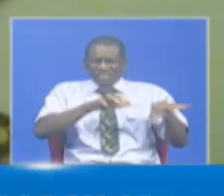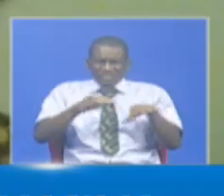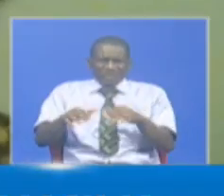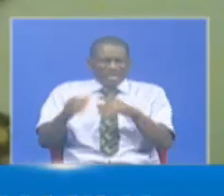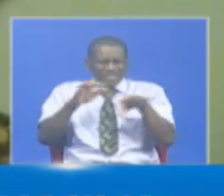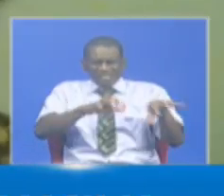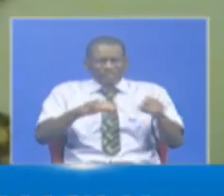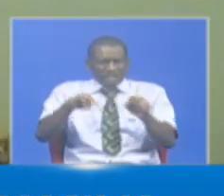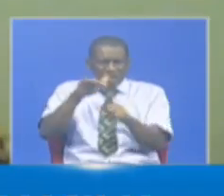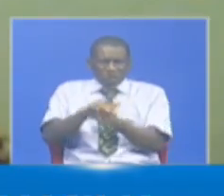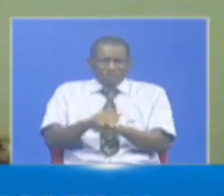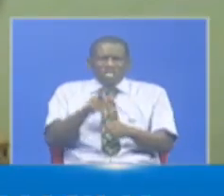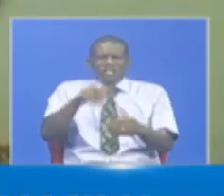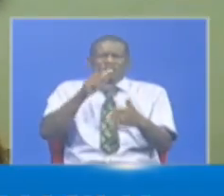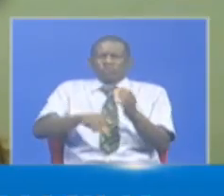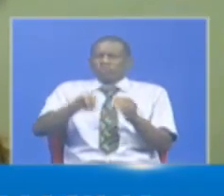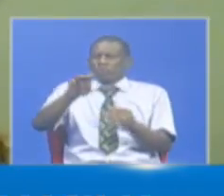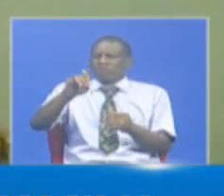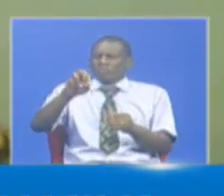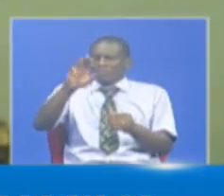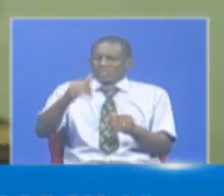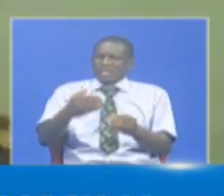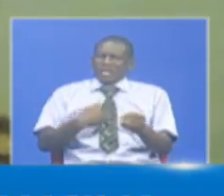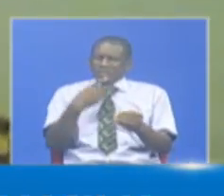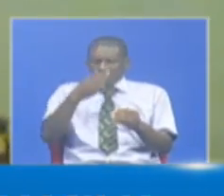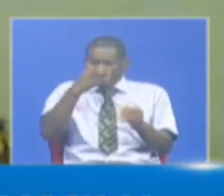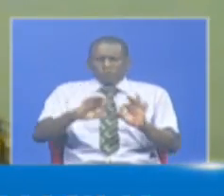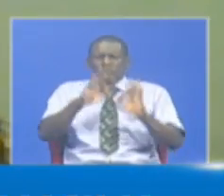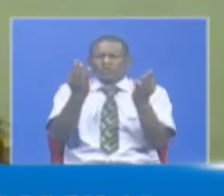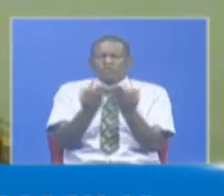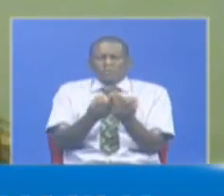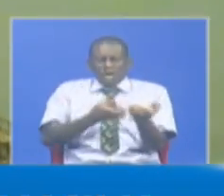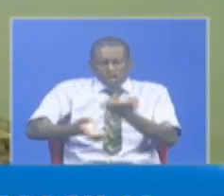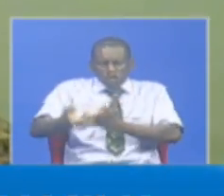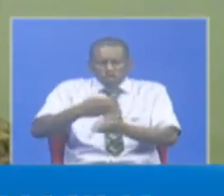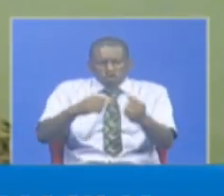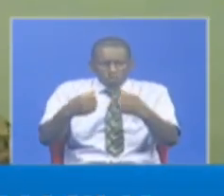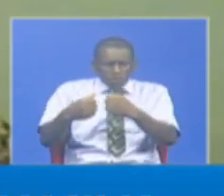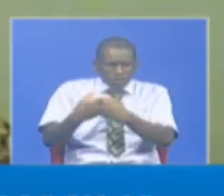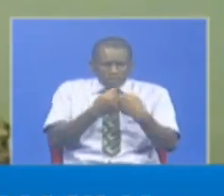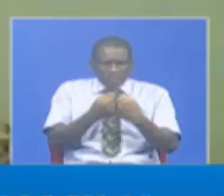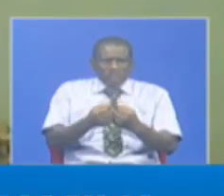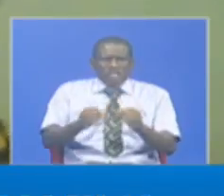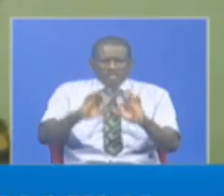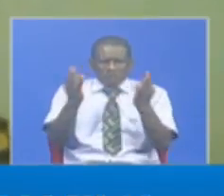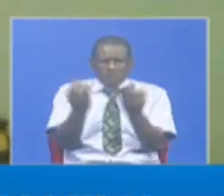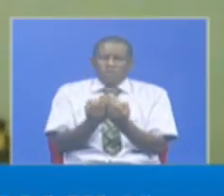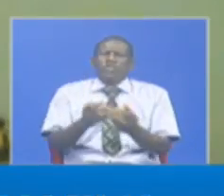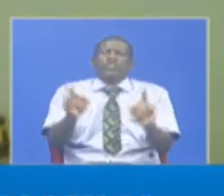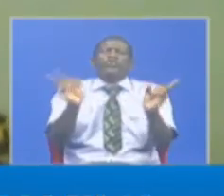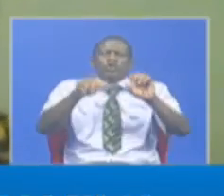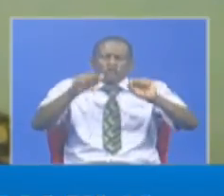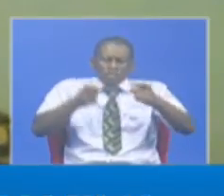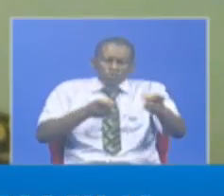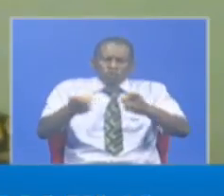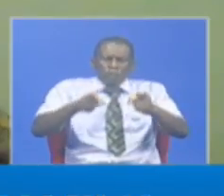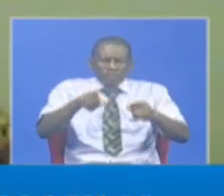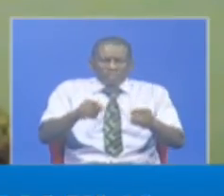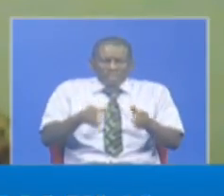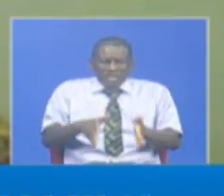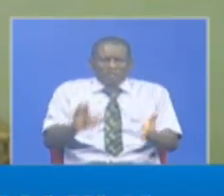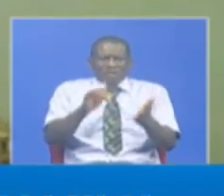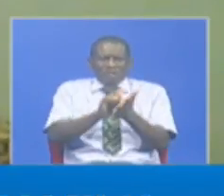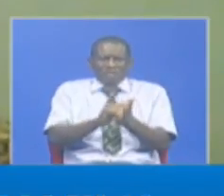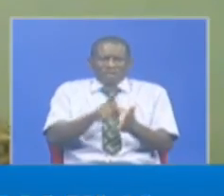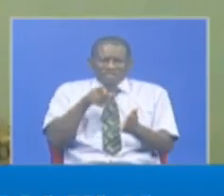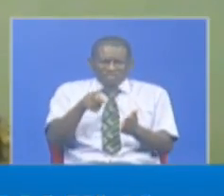on also what Mercy has said, because of just the family dynamics, the economic dynamics within the family. And you're unable to manage it such that this is just an